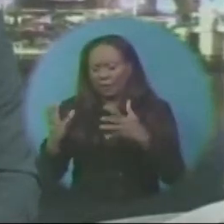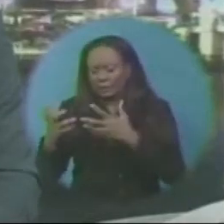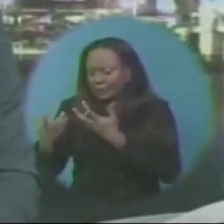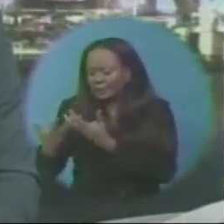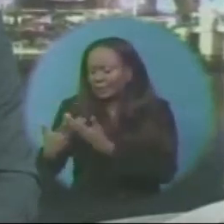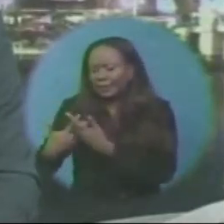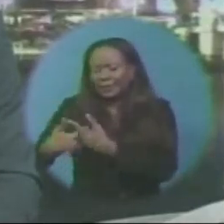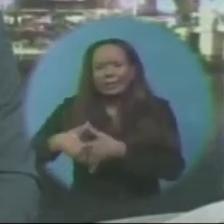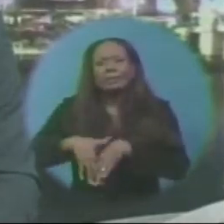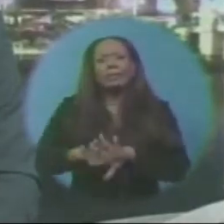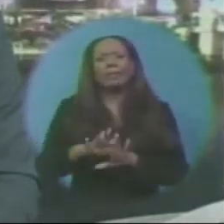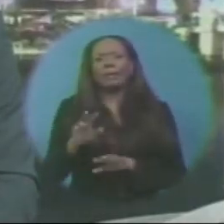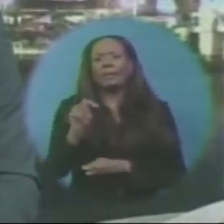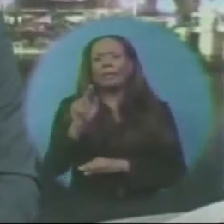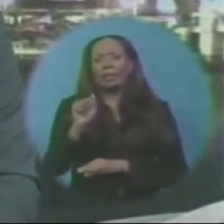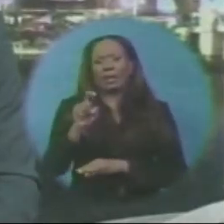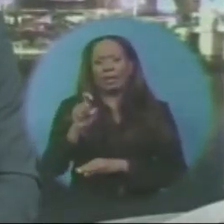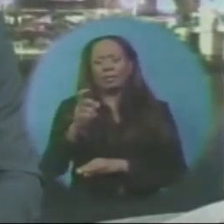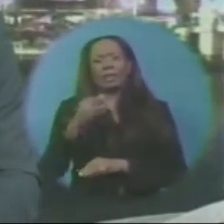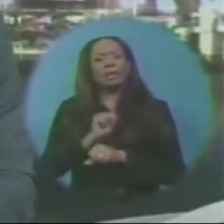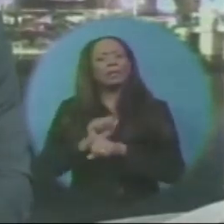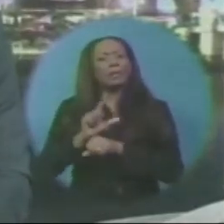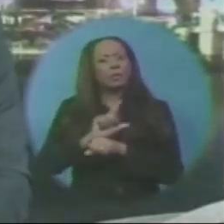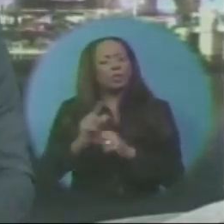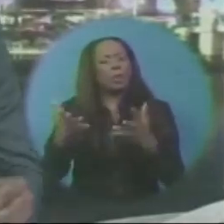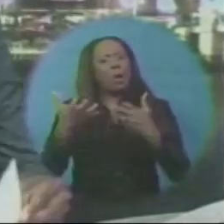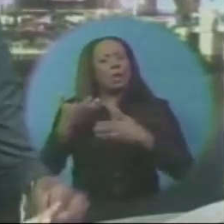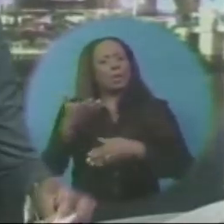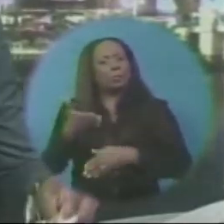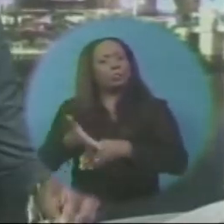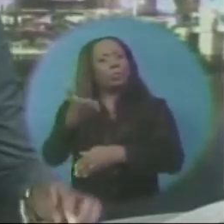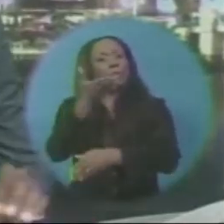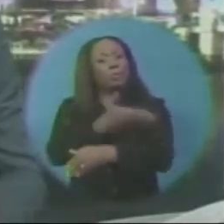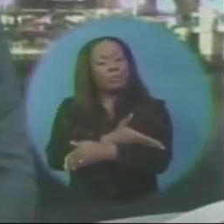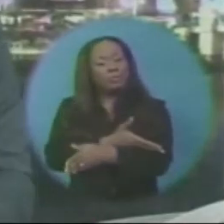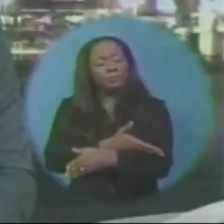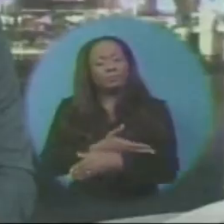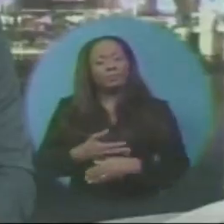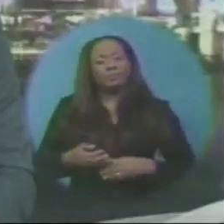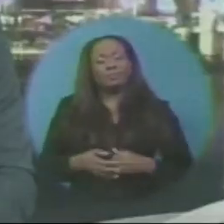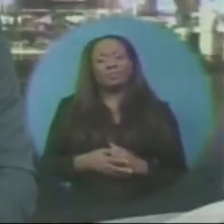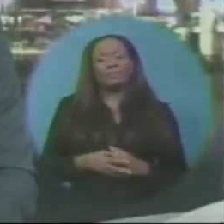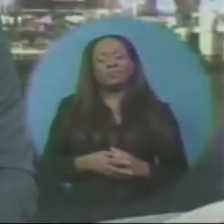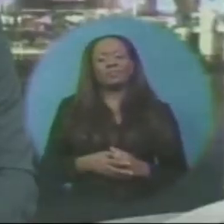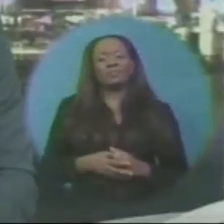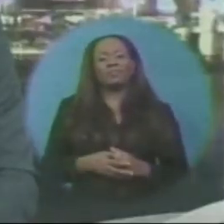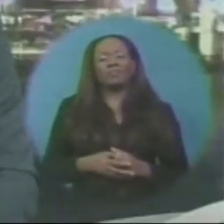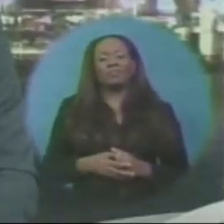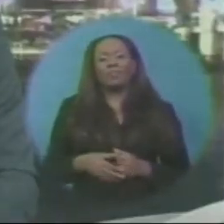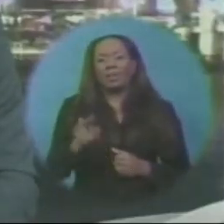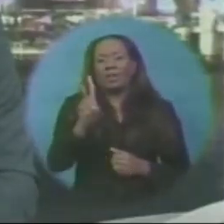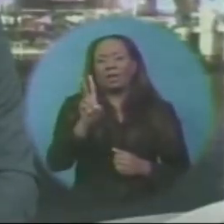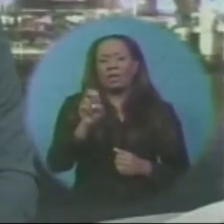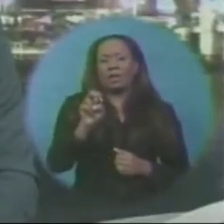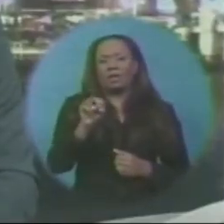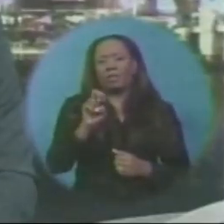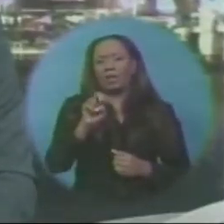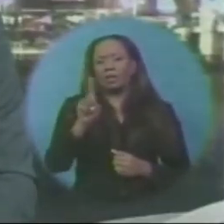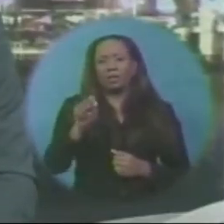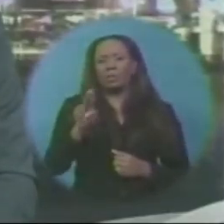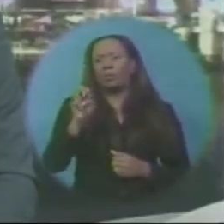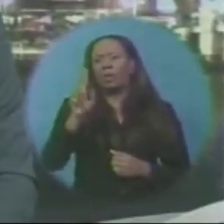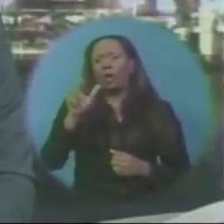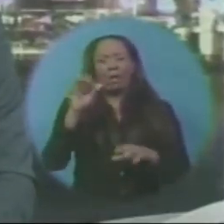taxes, which St. Lucia is currently working to improve. Venezuela's President Nicolas Maduro has announced